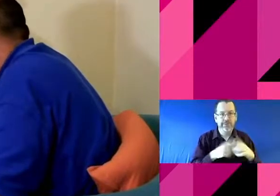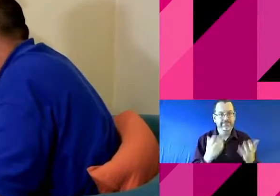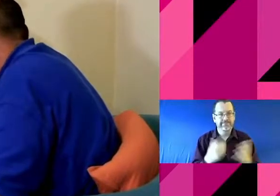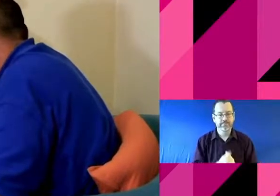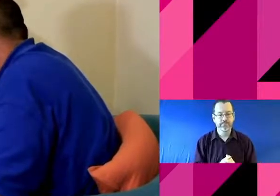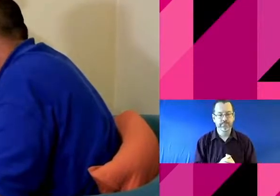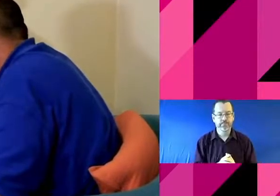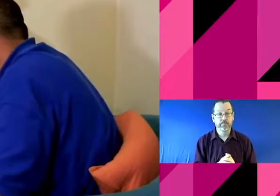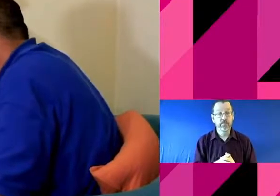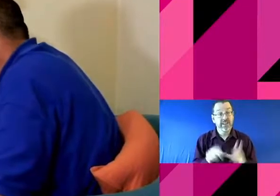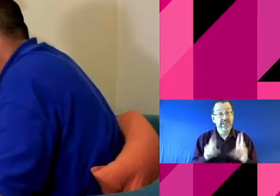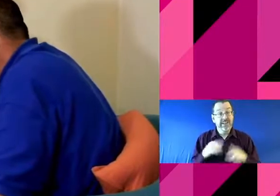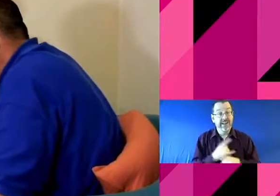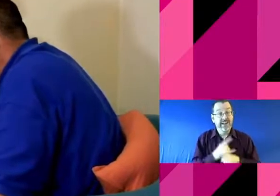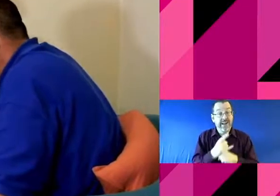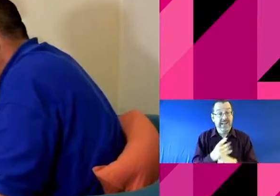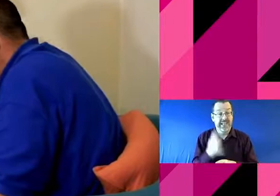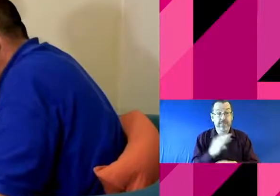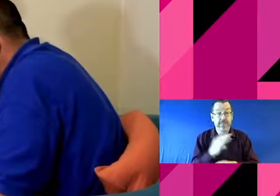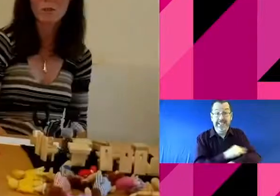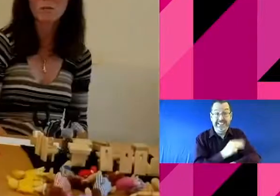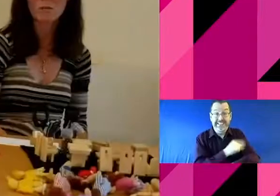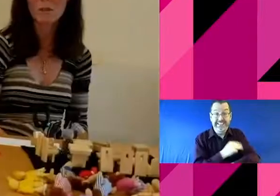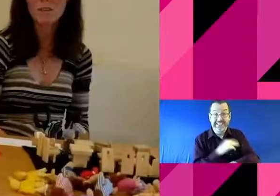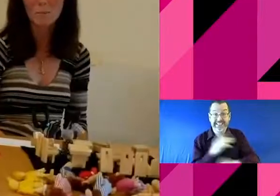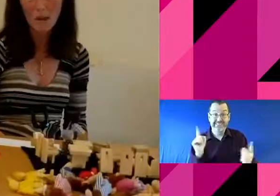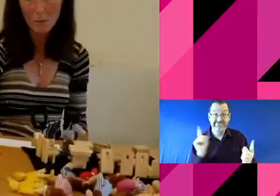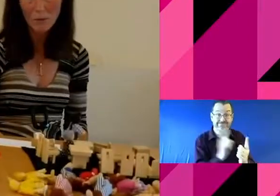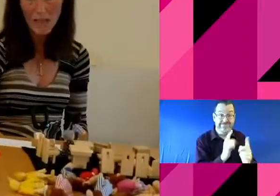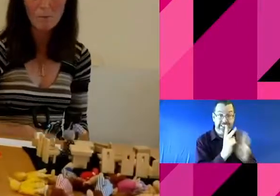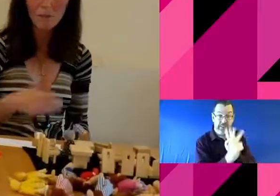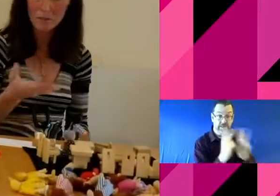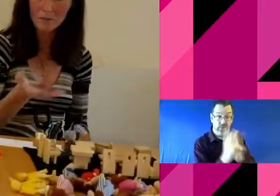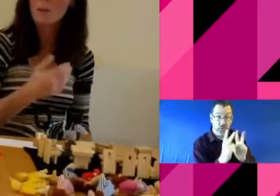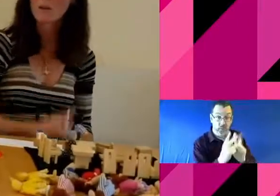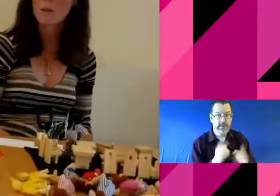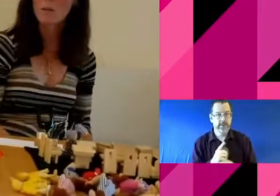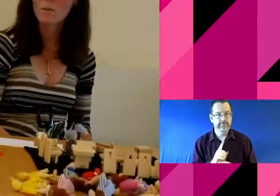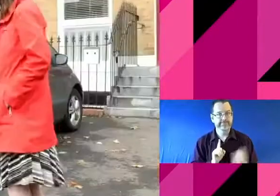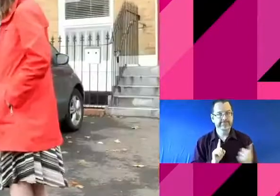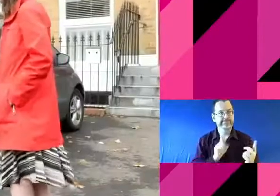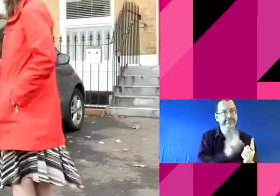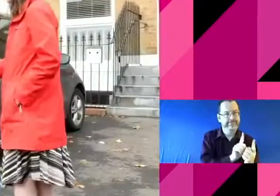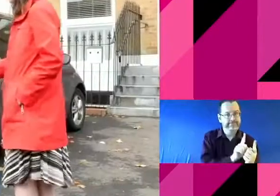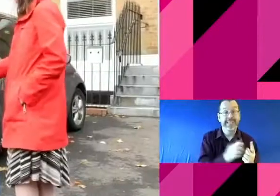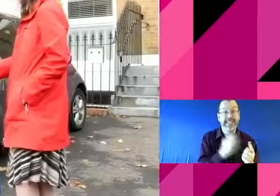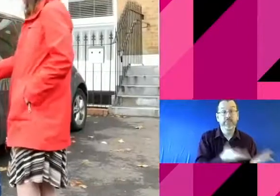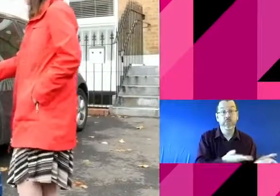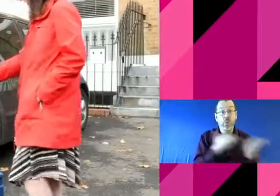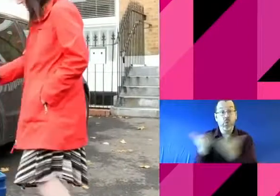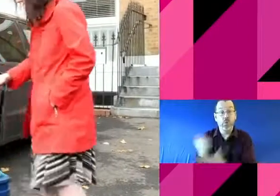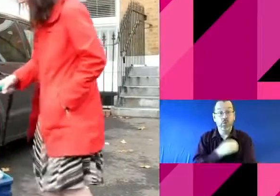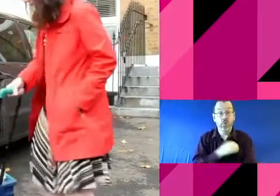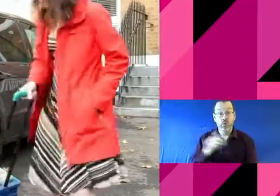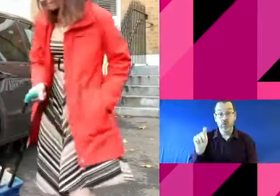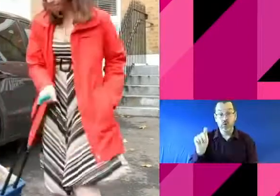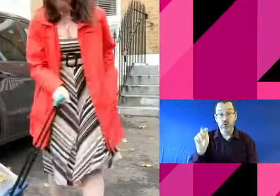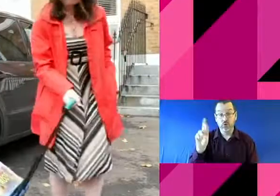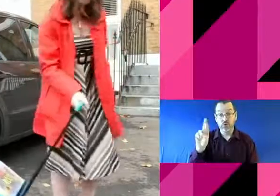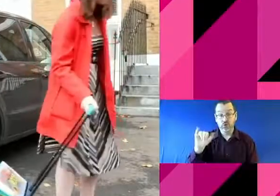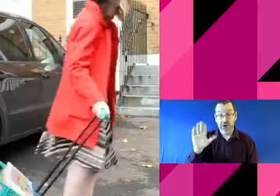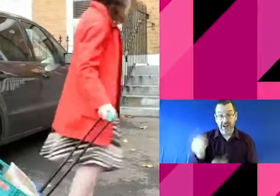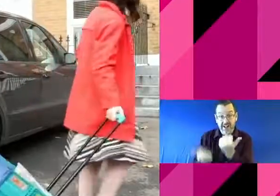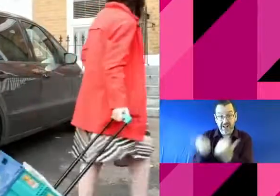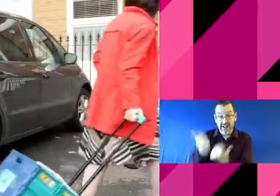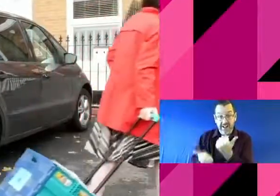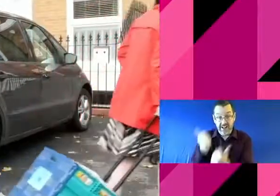when someone is interviewed by the police, and if the case goes to trial, the intermediary may be involved in pre-trial preparations and